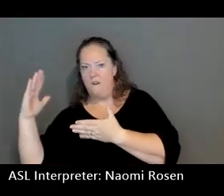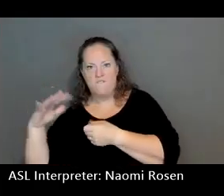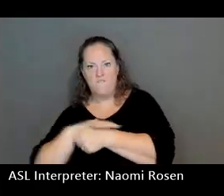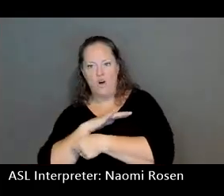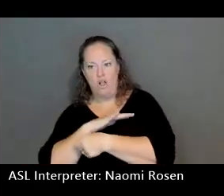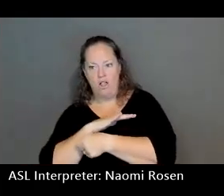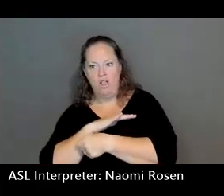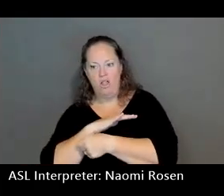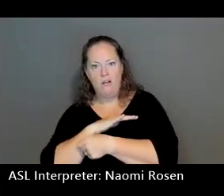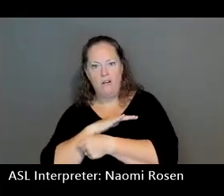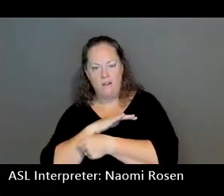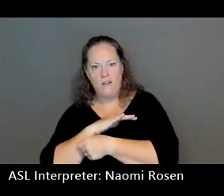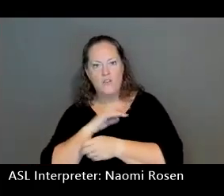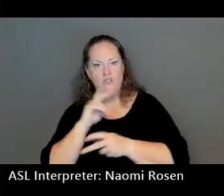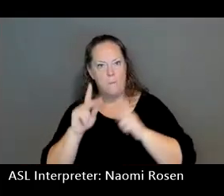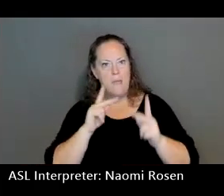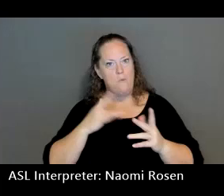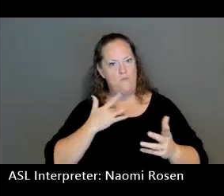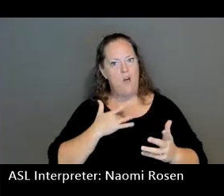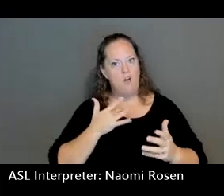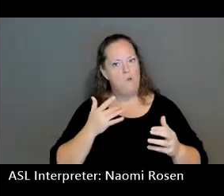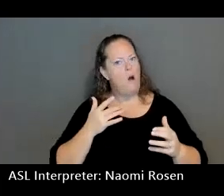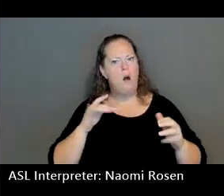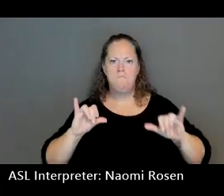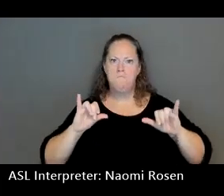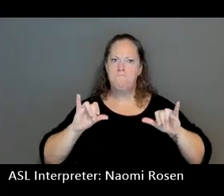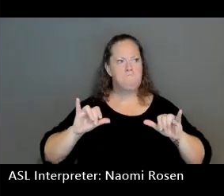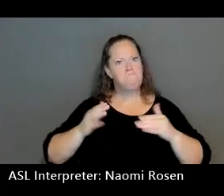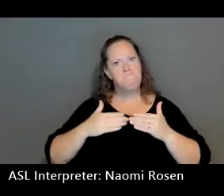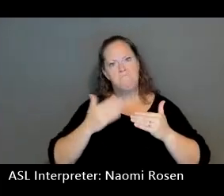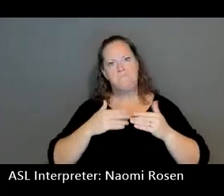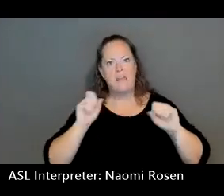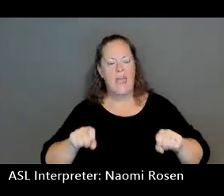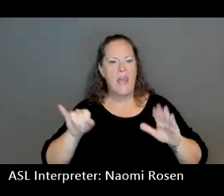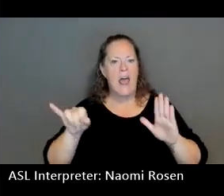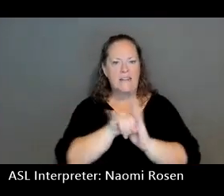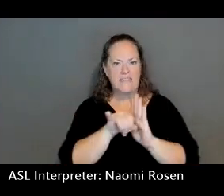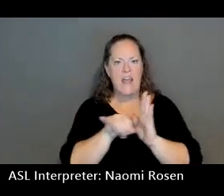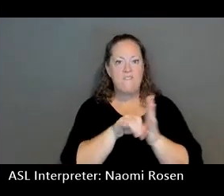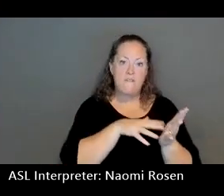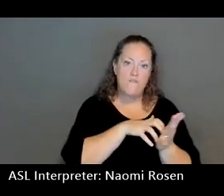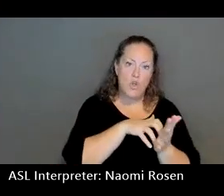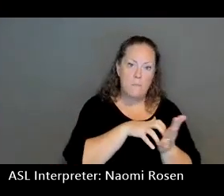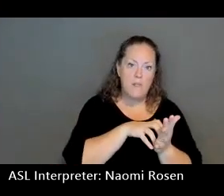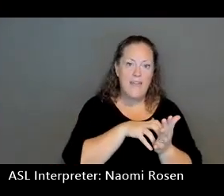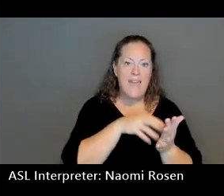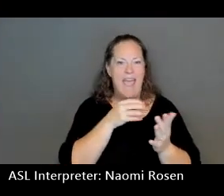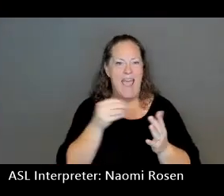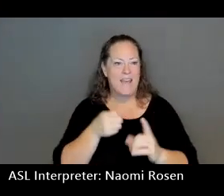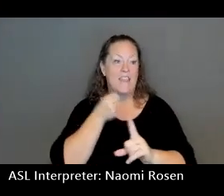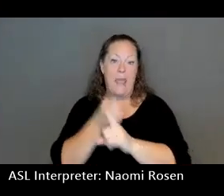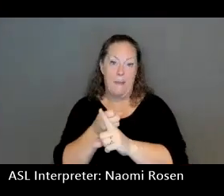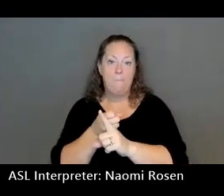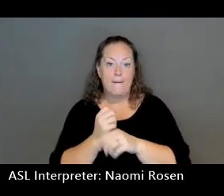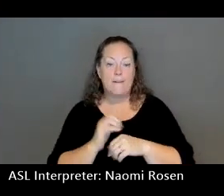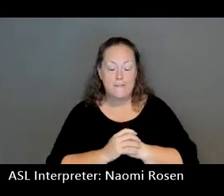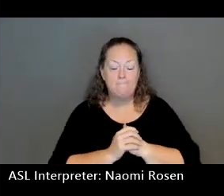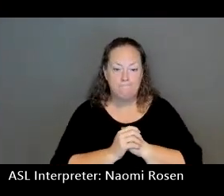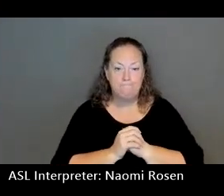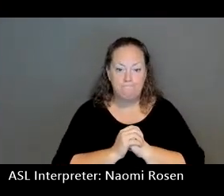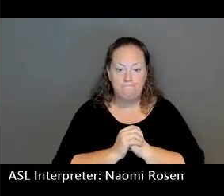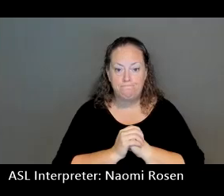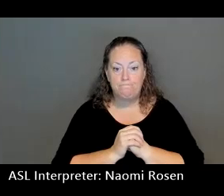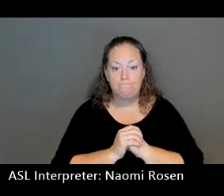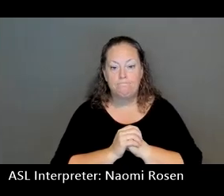were able to identify climate vulnerabilities and their impacts. And then